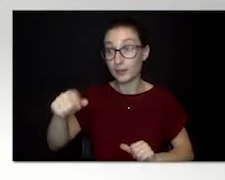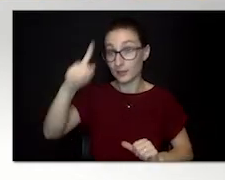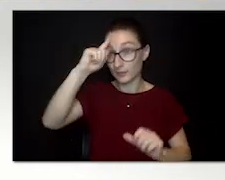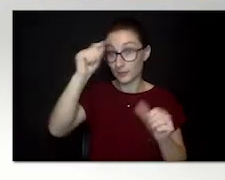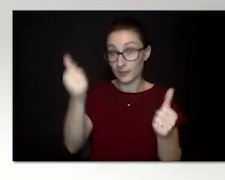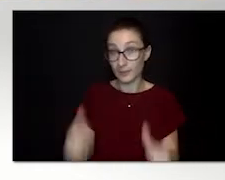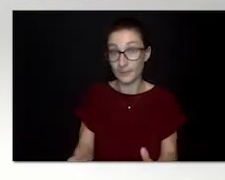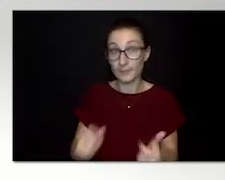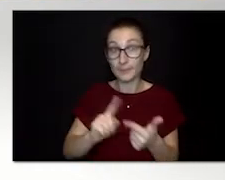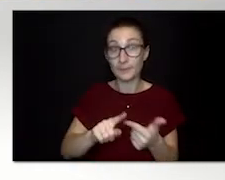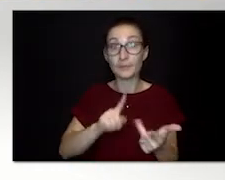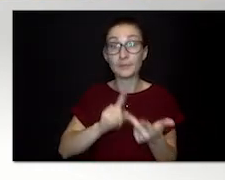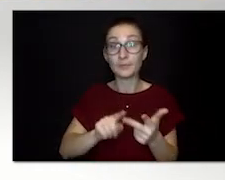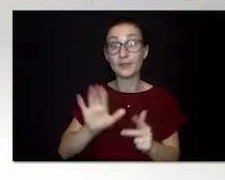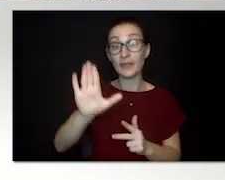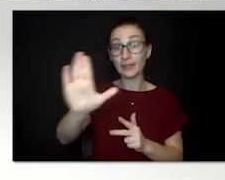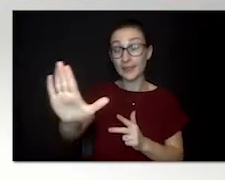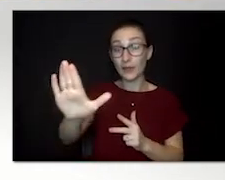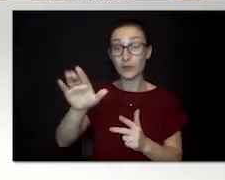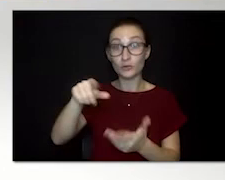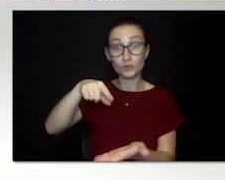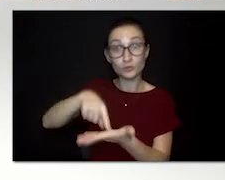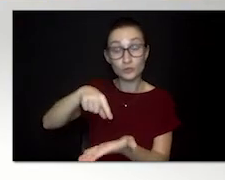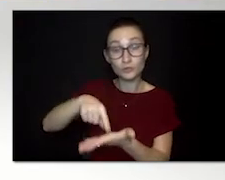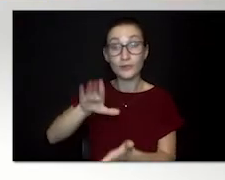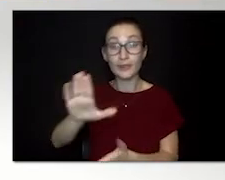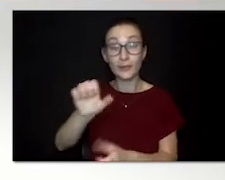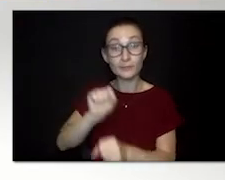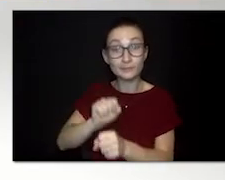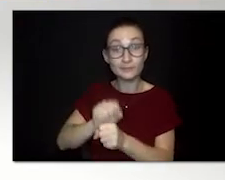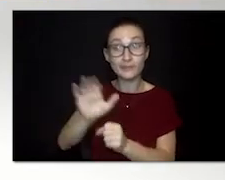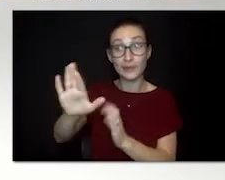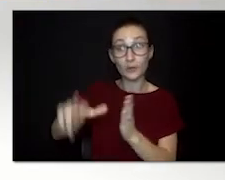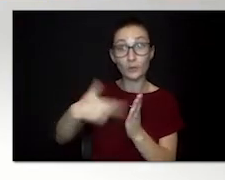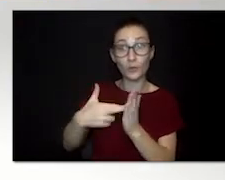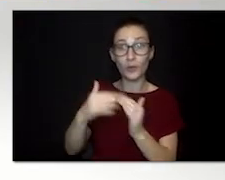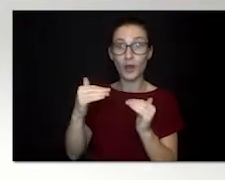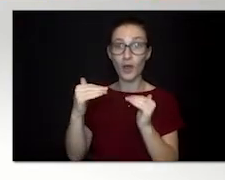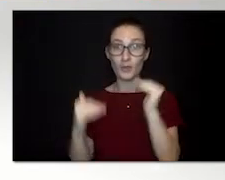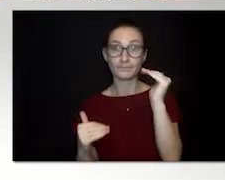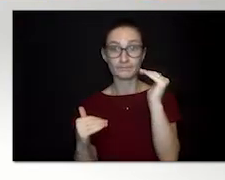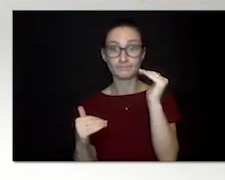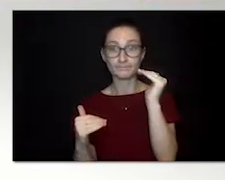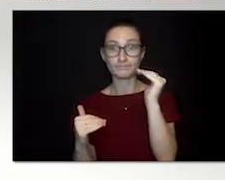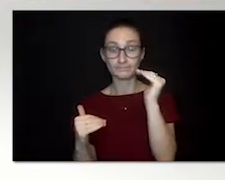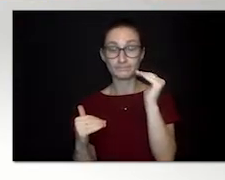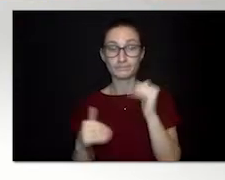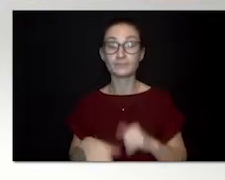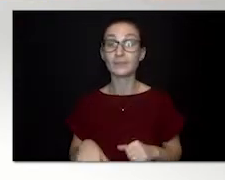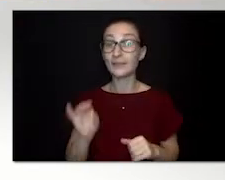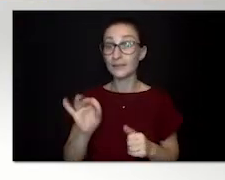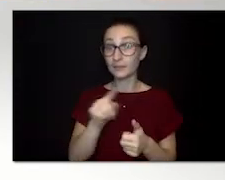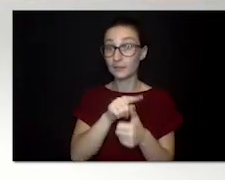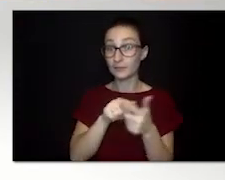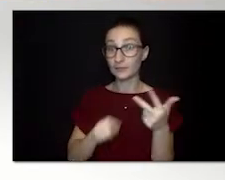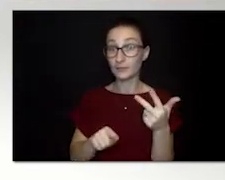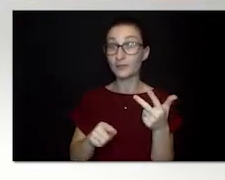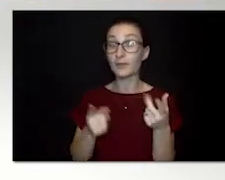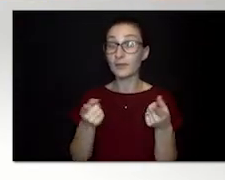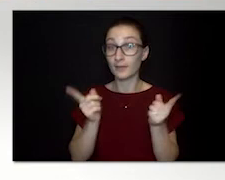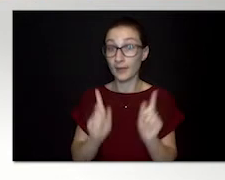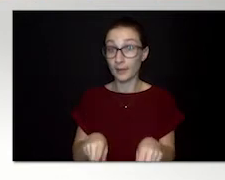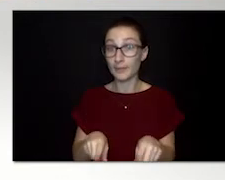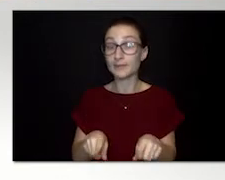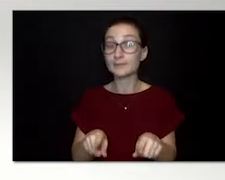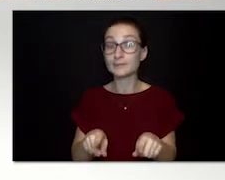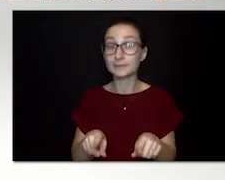finds that they have breached their duty to the ward, and so they would have to be removed. If one of those things happen,